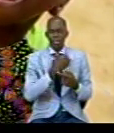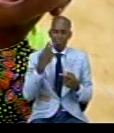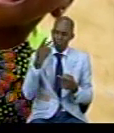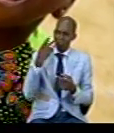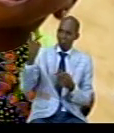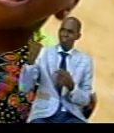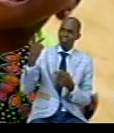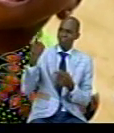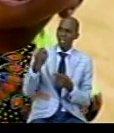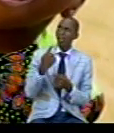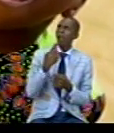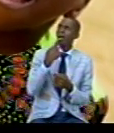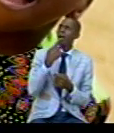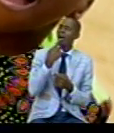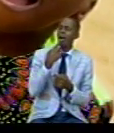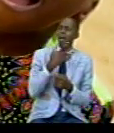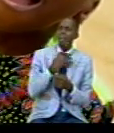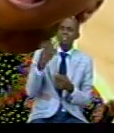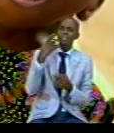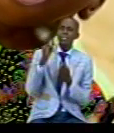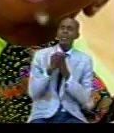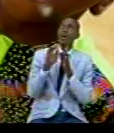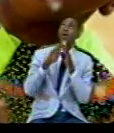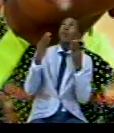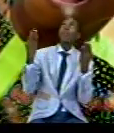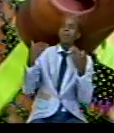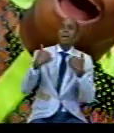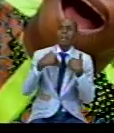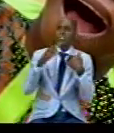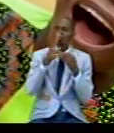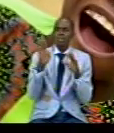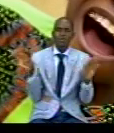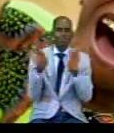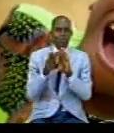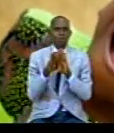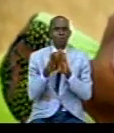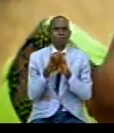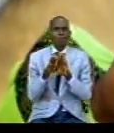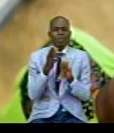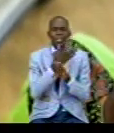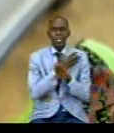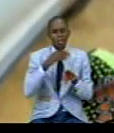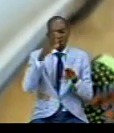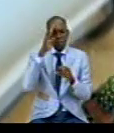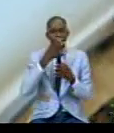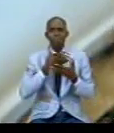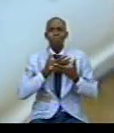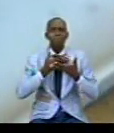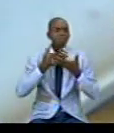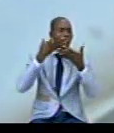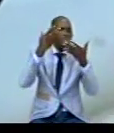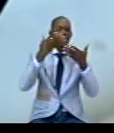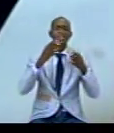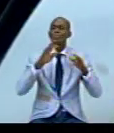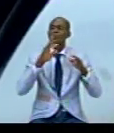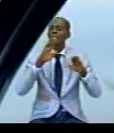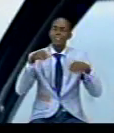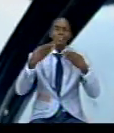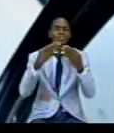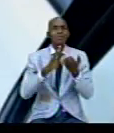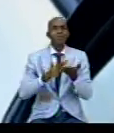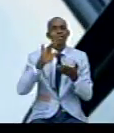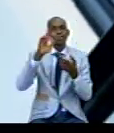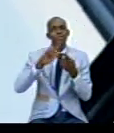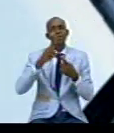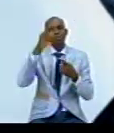opening had been closed. And he shouted, really glorified God for what he has done